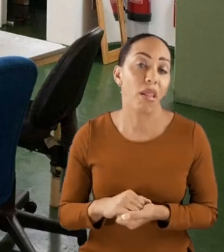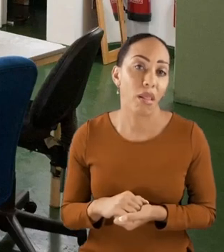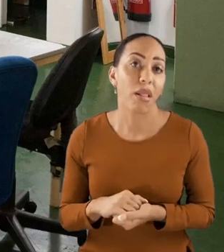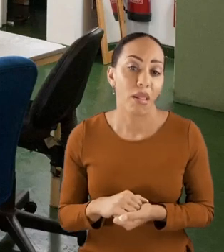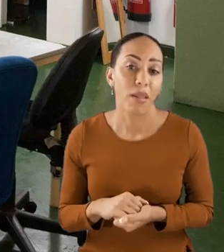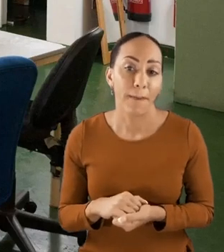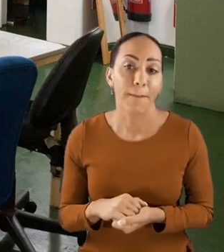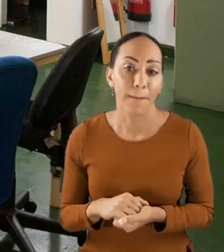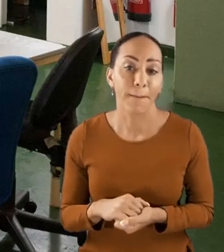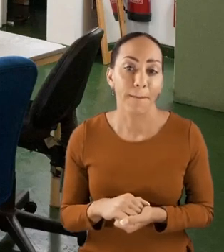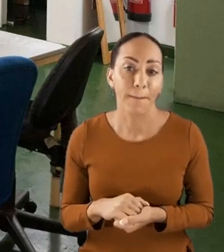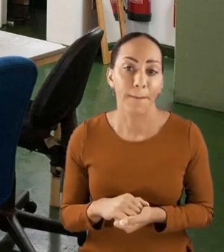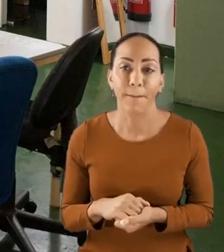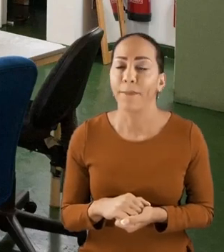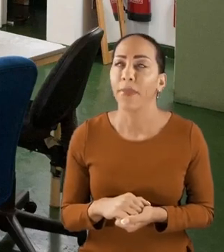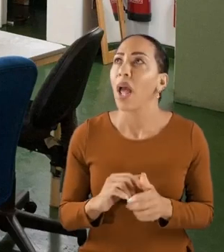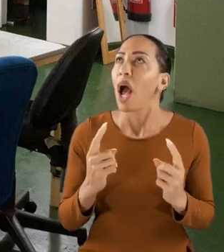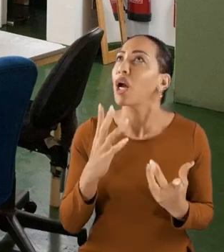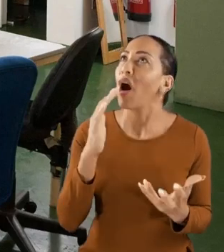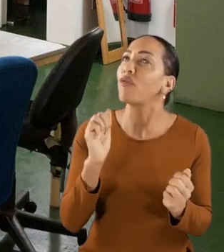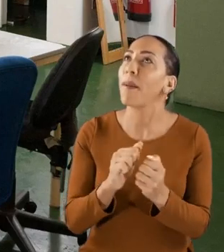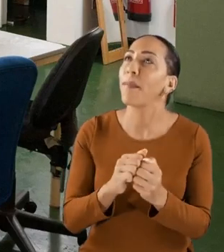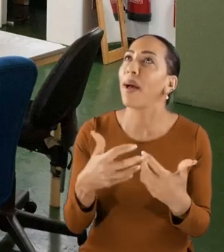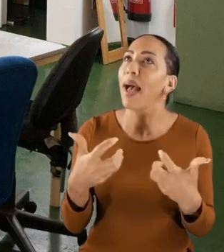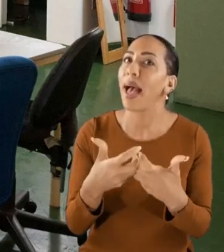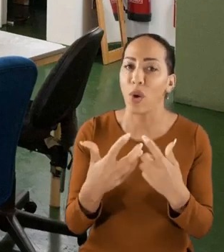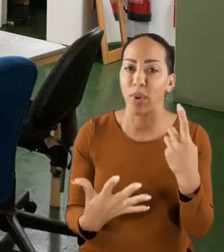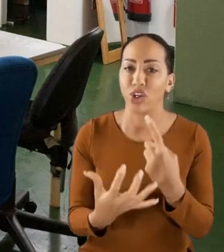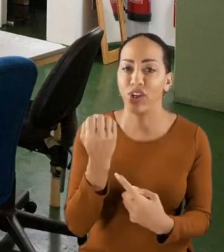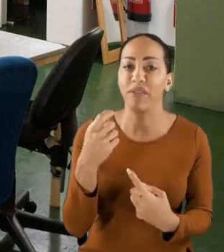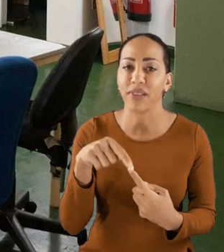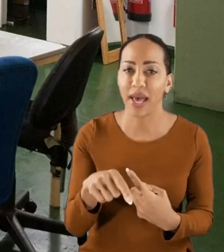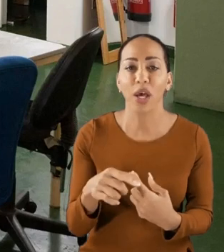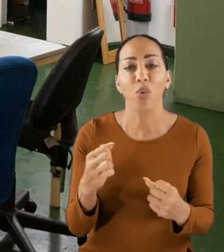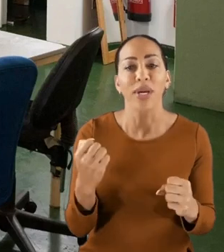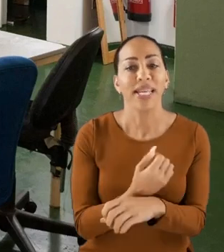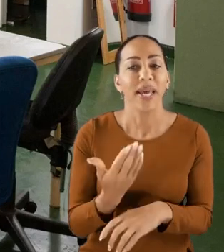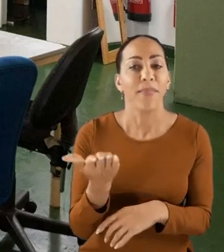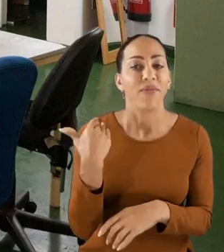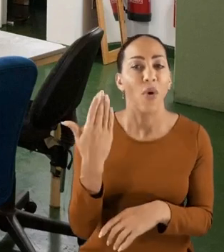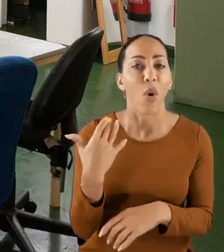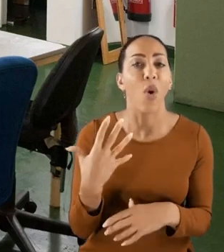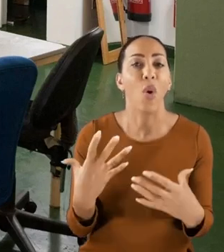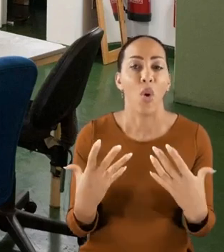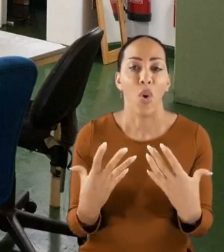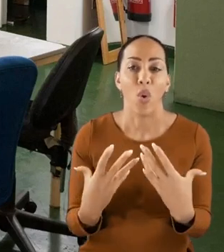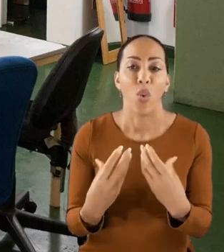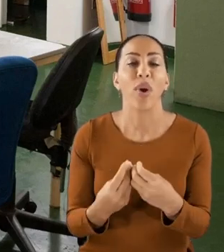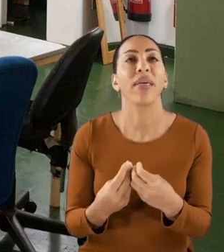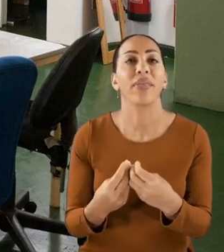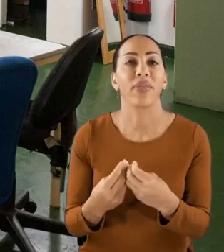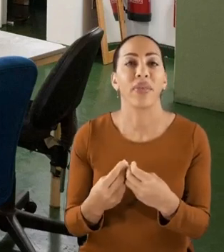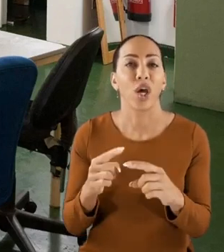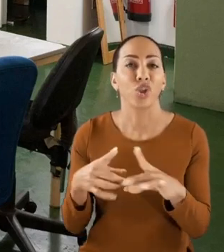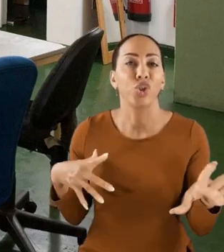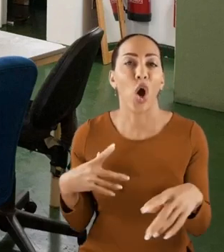possible. We were able to move it from, I can't remember how we did it now, but we did it with Sharp Teeth Theatre. So there is a way to do that, and I'm sure there's more advanced